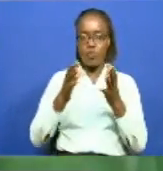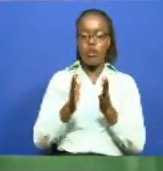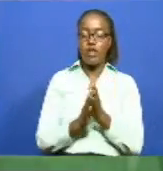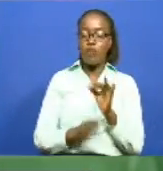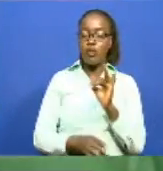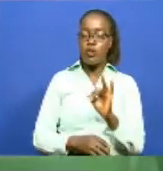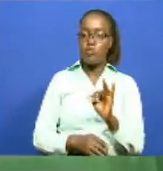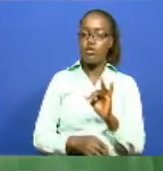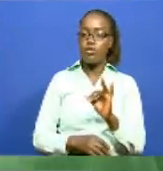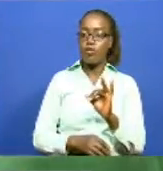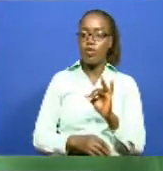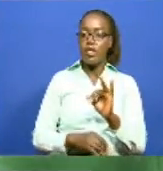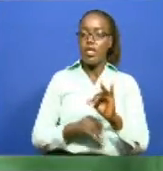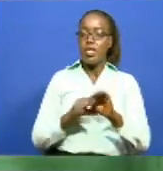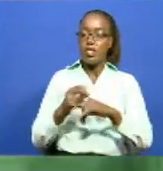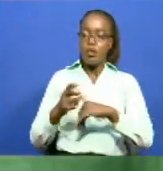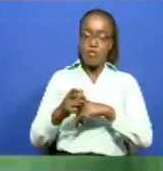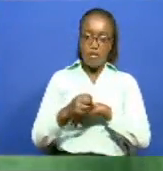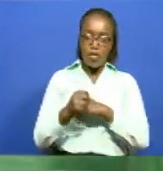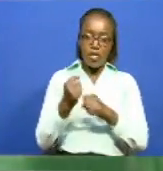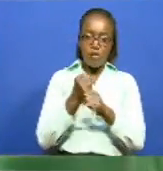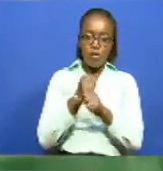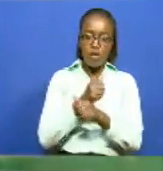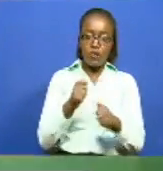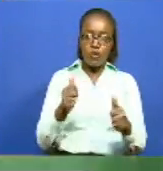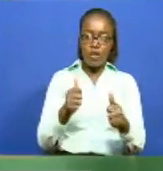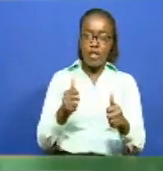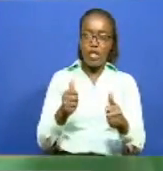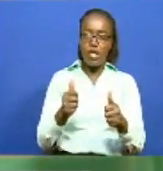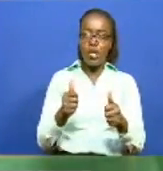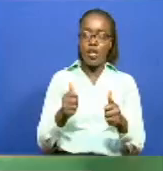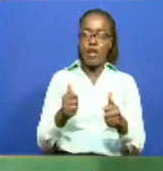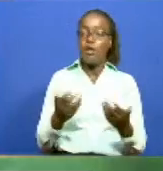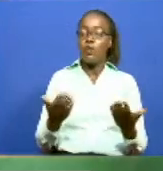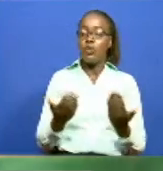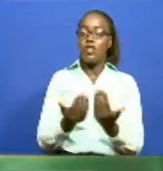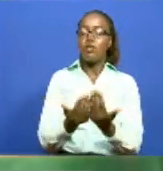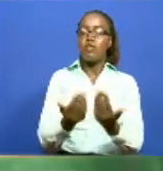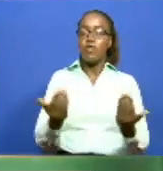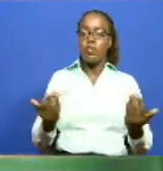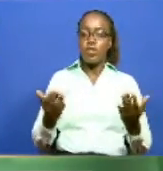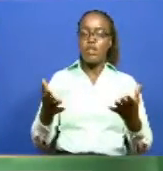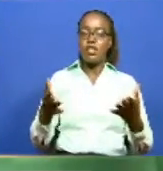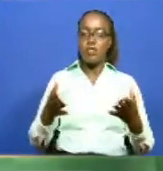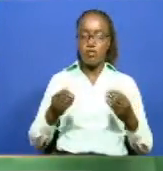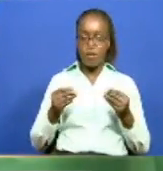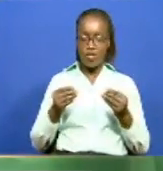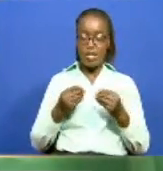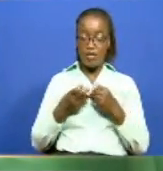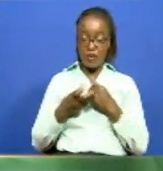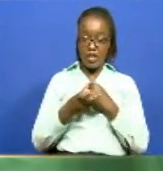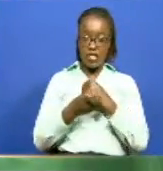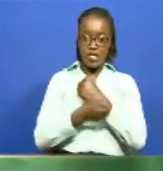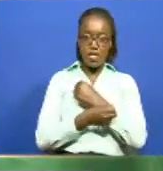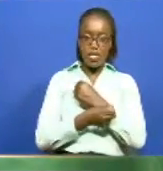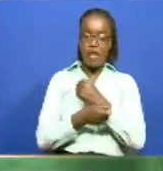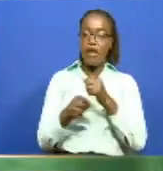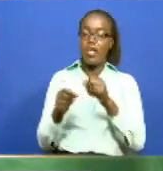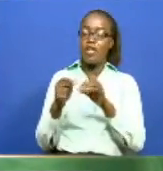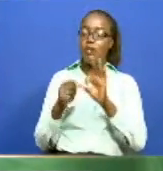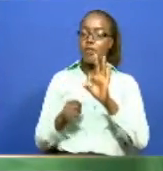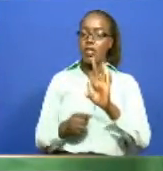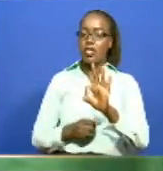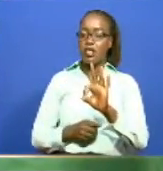this vaccine comes out and it works well, we will be at the front line in receiving the vaccine. And of course, number three, why